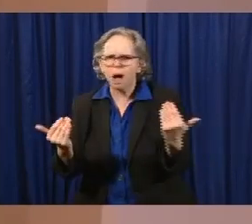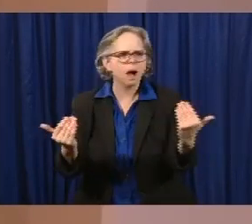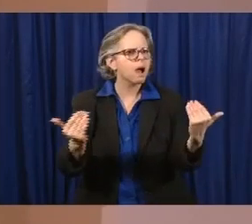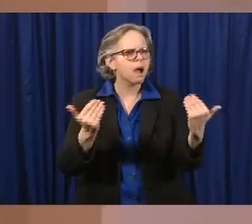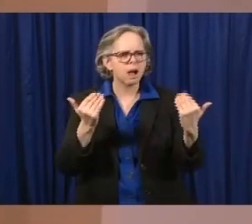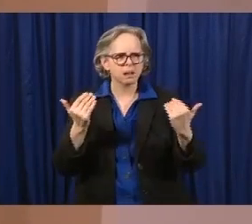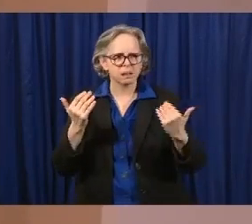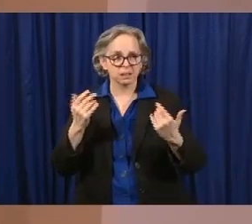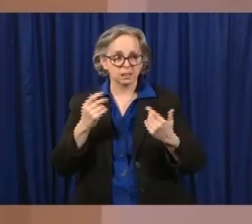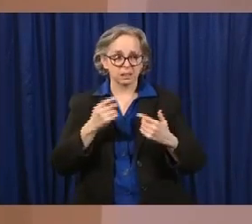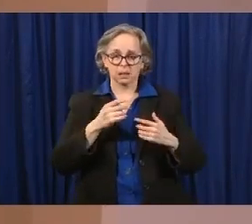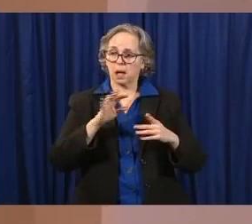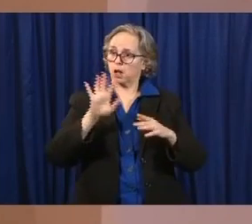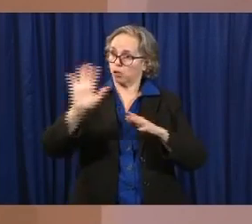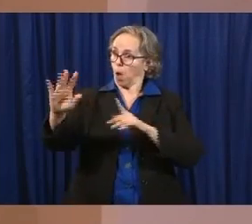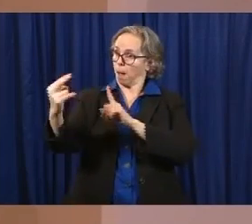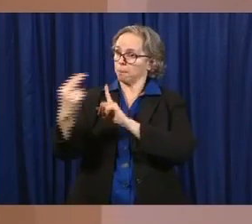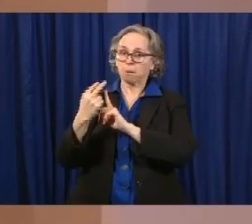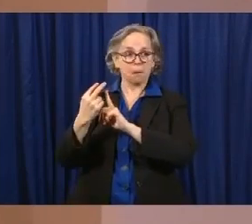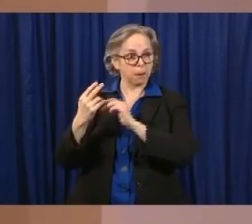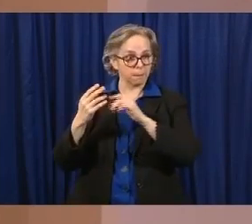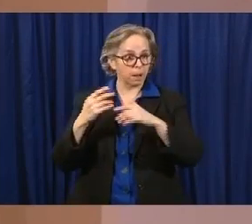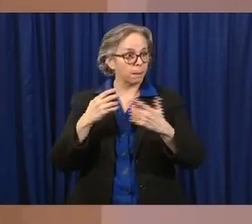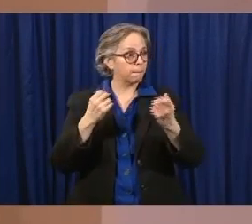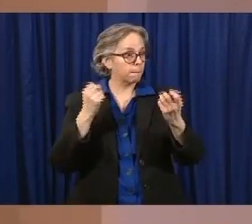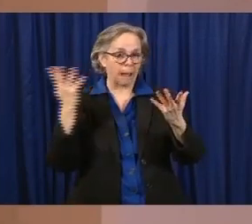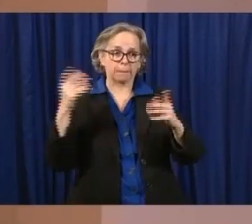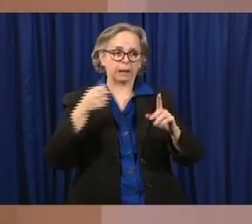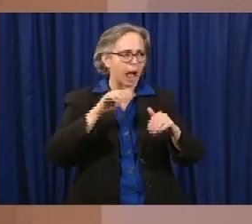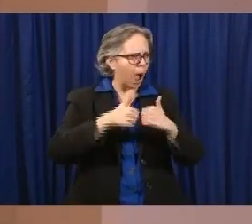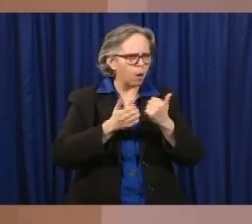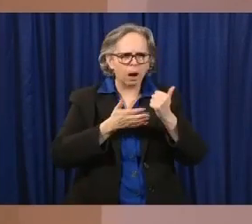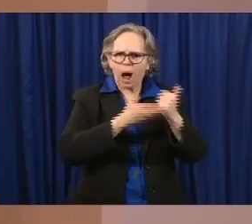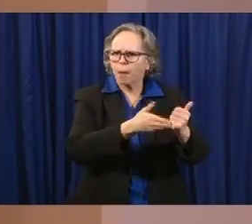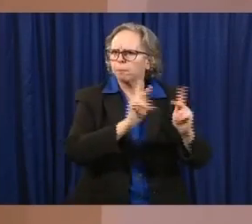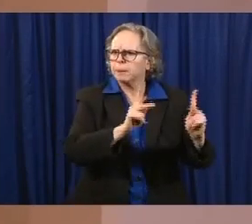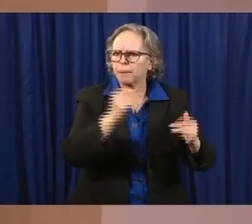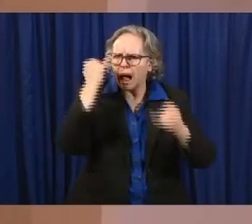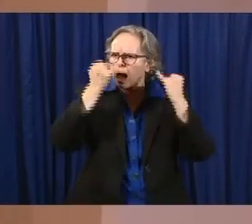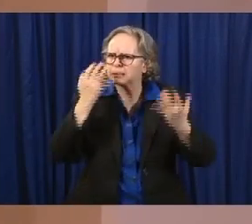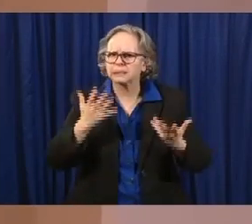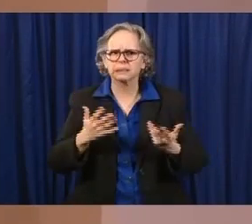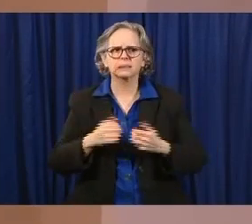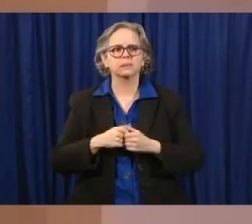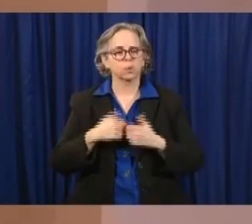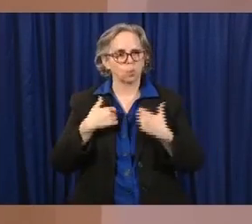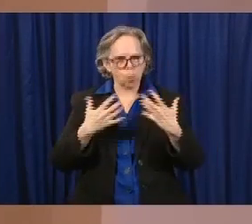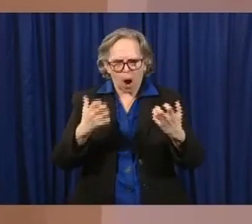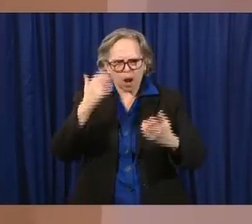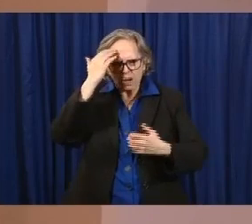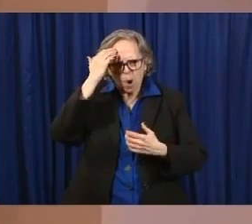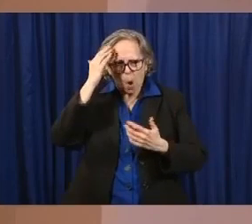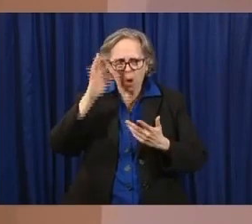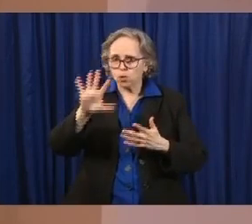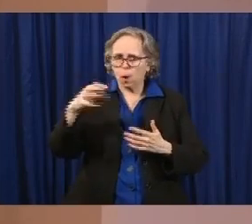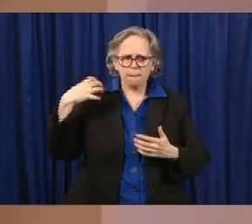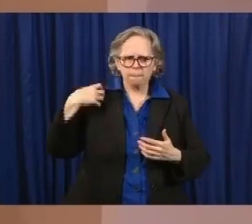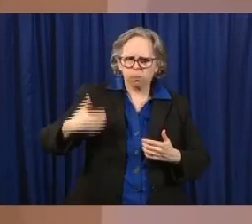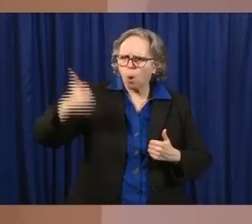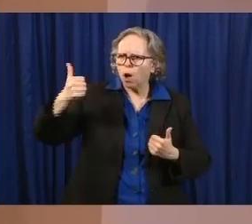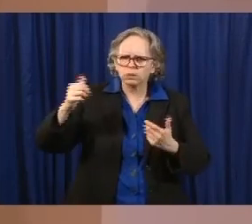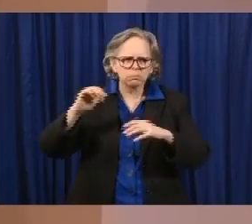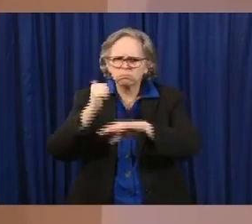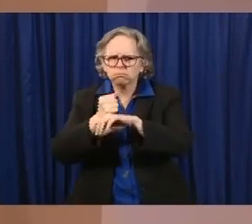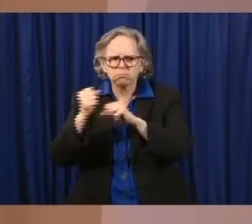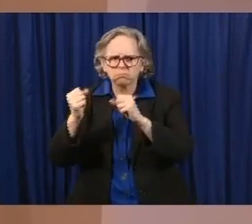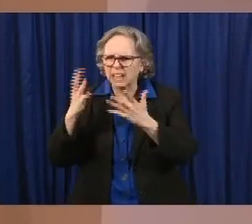view, but when we get through this, you want to know that you have a place to come back to work to, and that will be safe, and that the customers